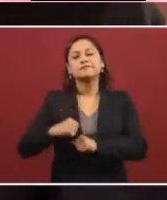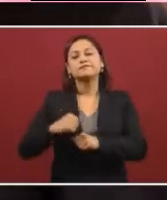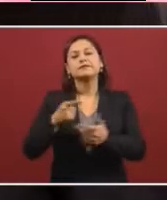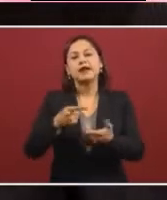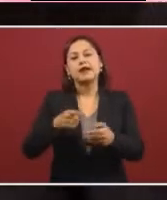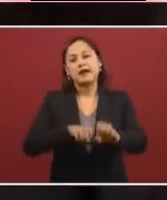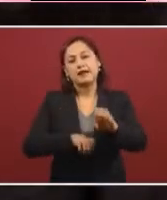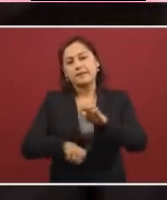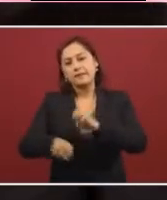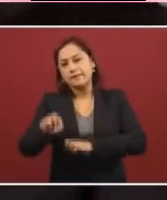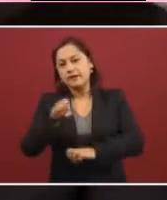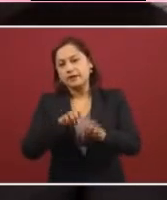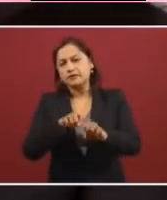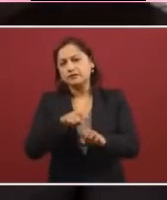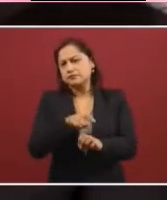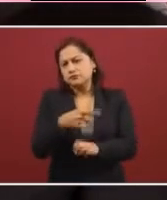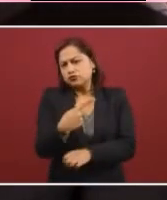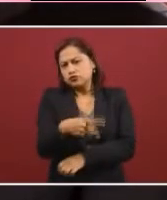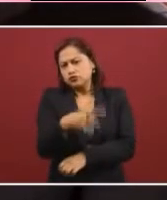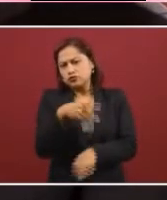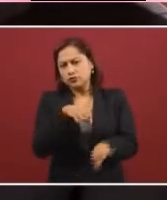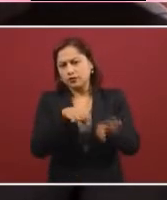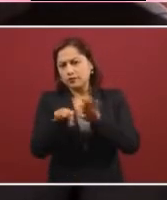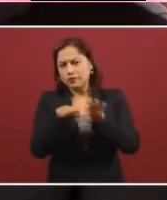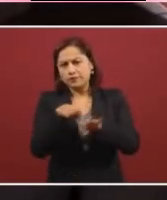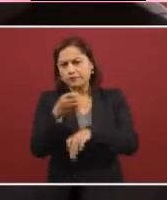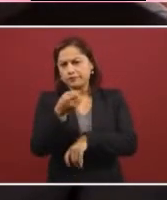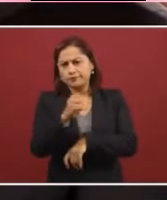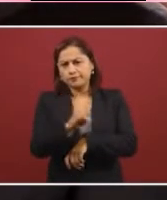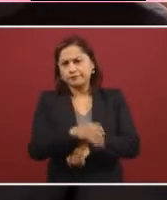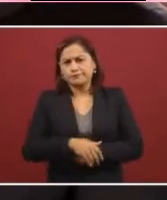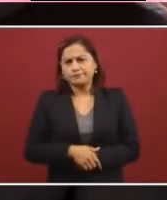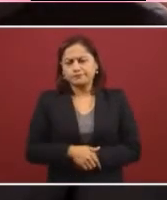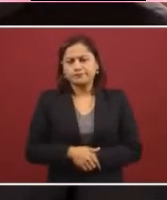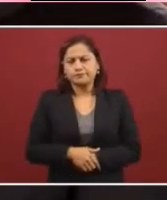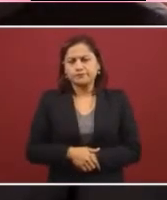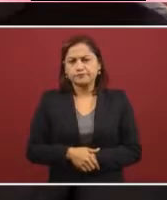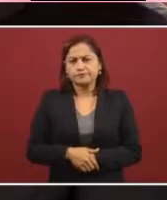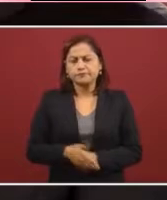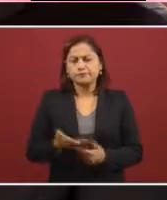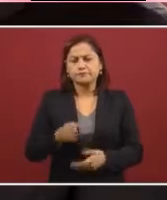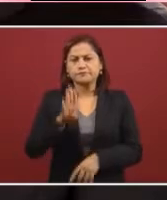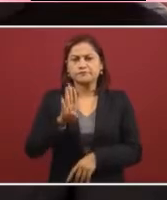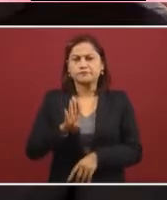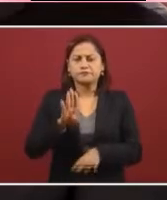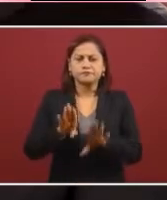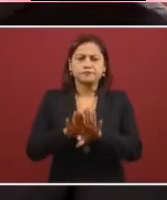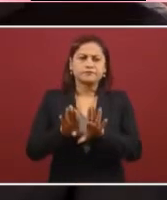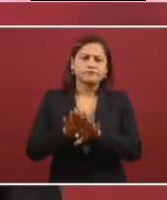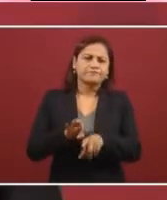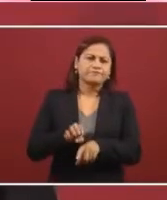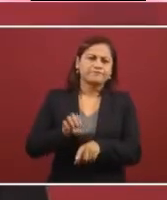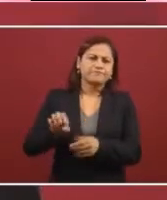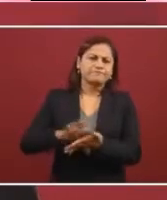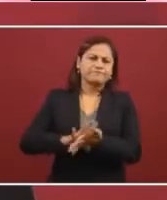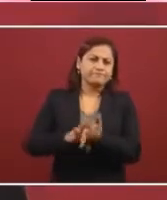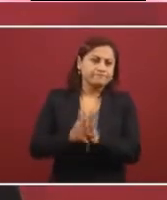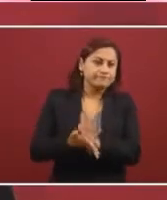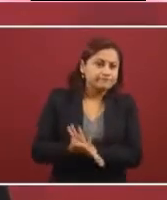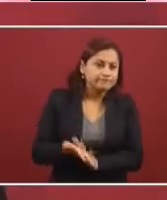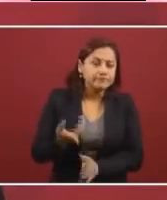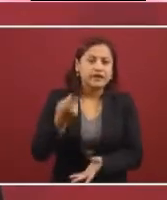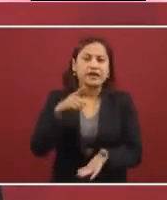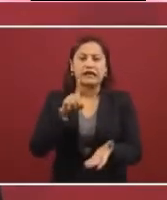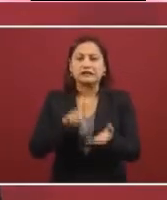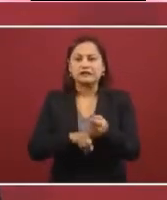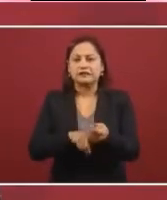that have that business that they do that as a business. De las redes.